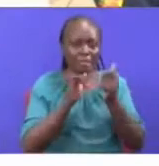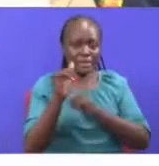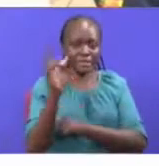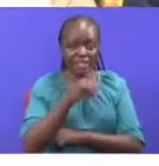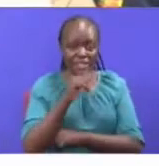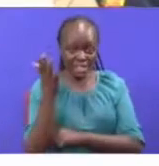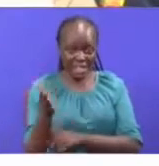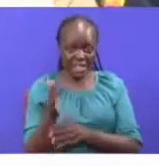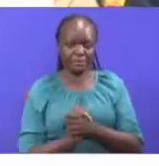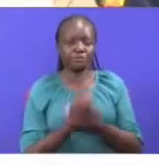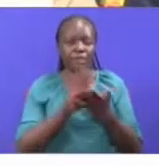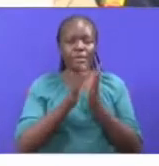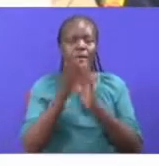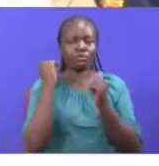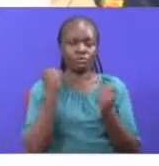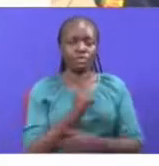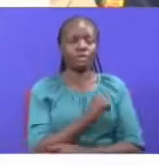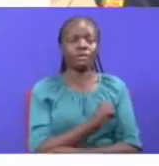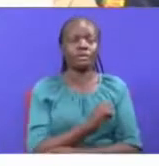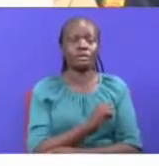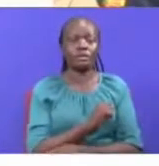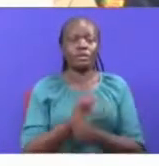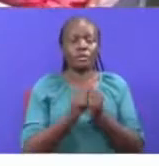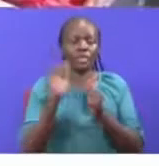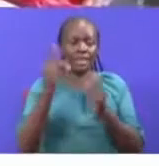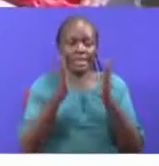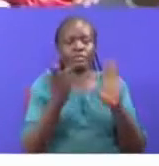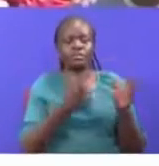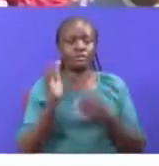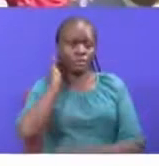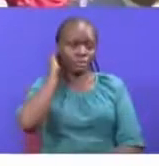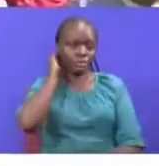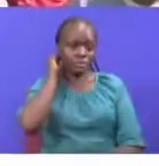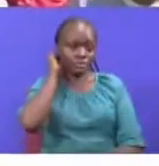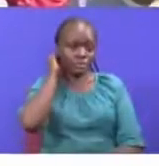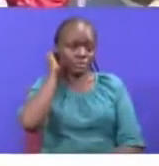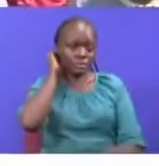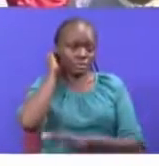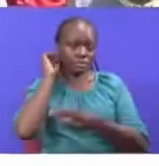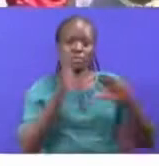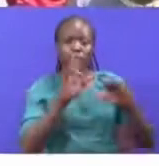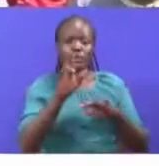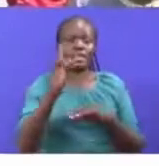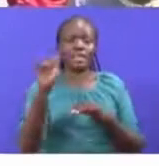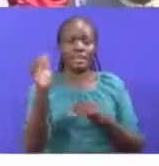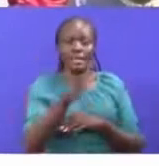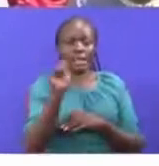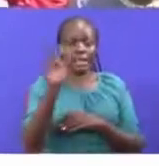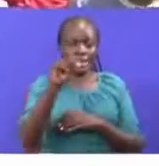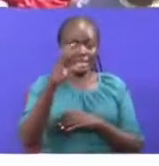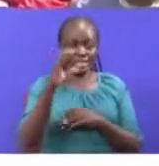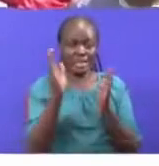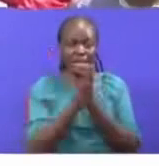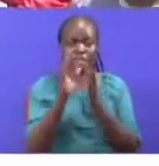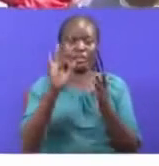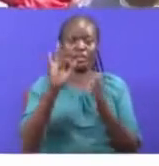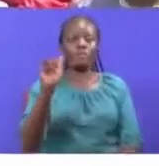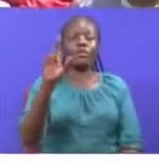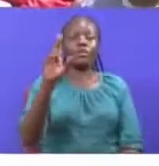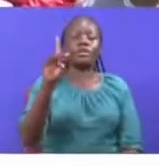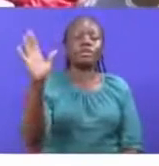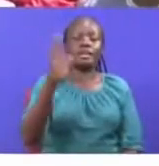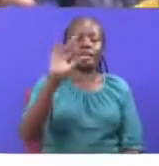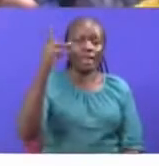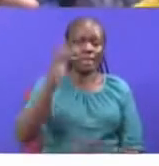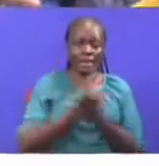pale isimame na Wakenya wale wa kawaida. UDA, ANC and Ford Kenya will now commence on the